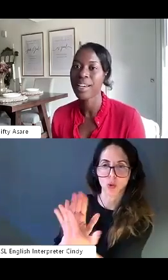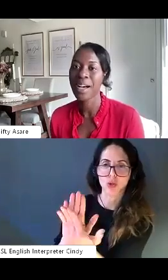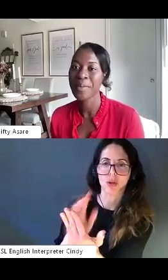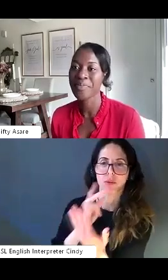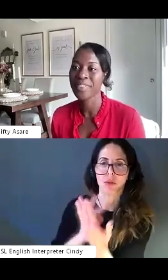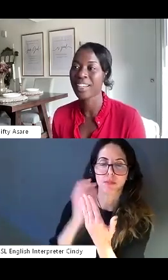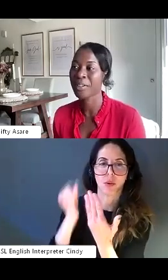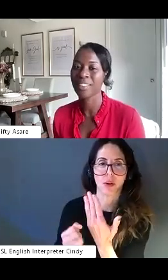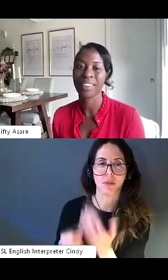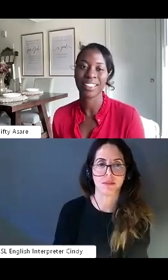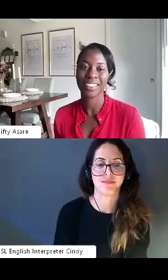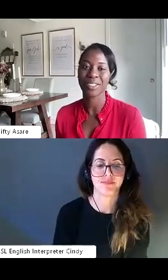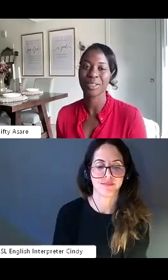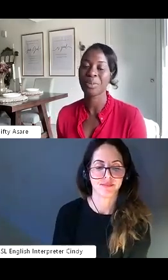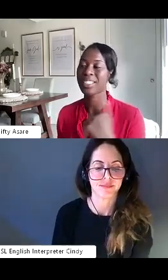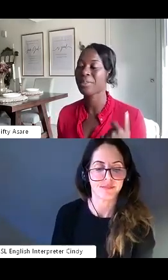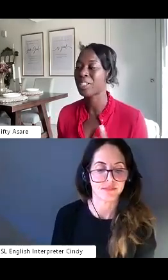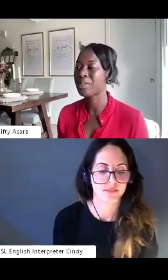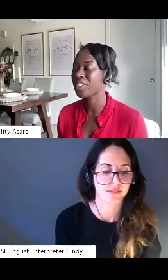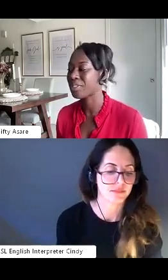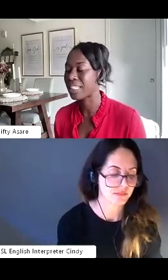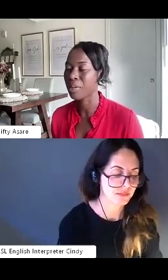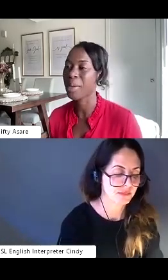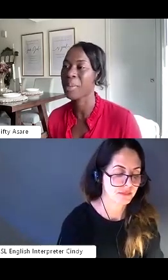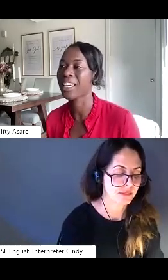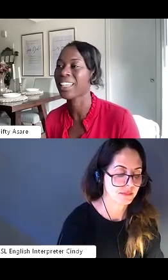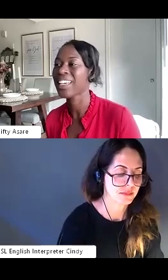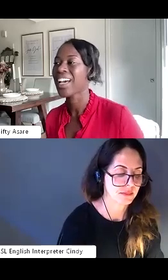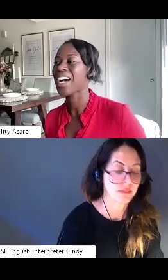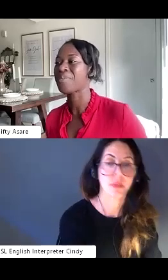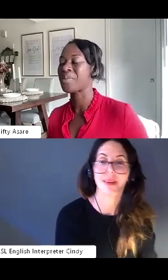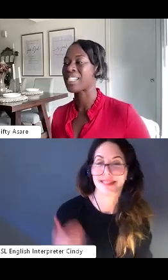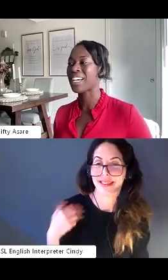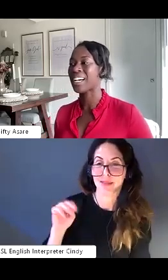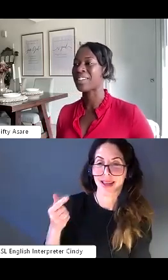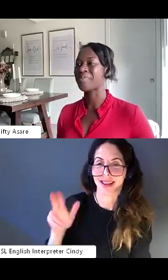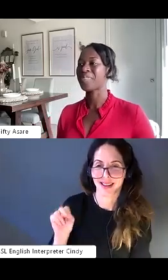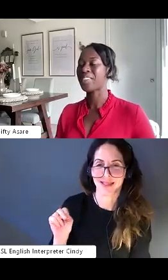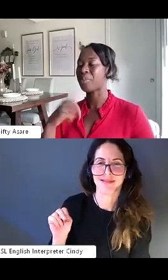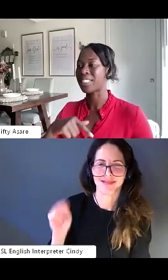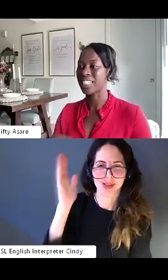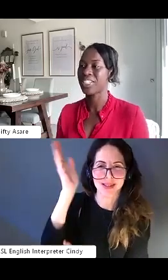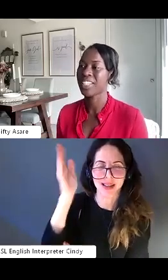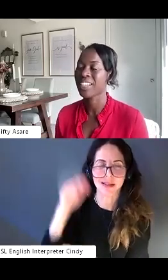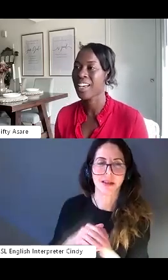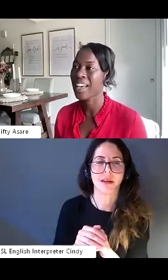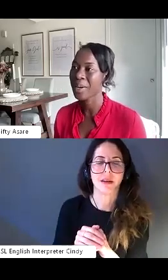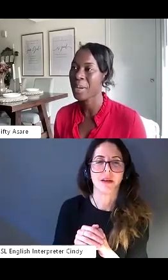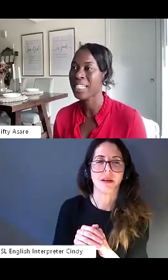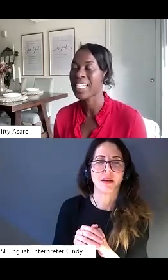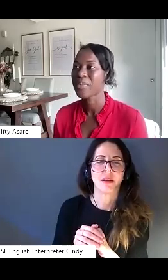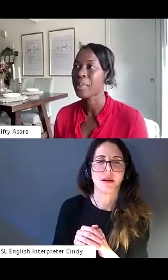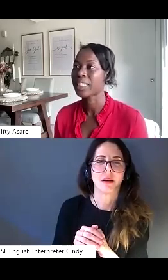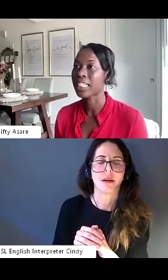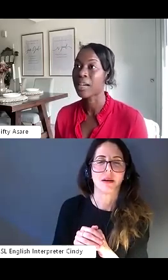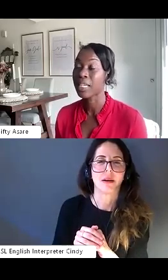program. And I know that that's also words that were used just recently by Megan when in the presentation ahead of